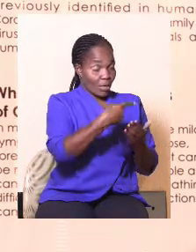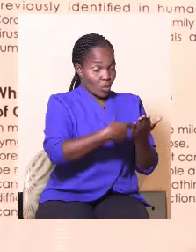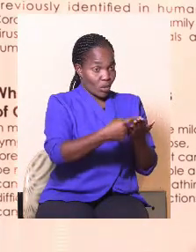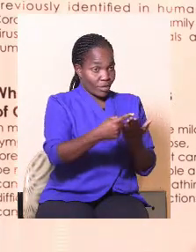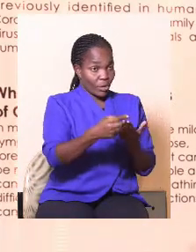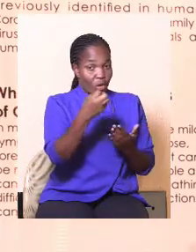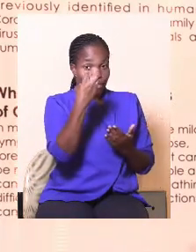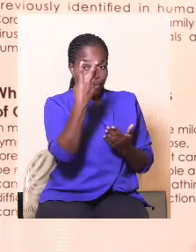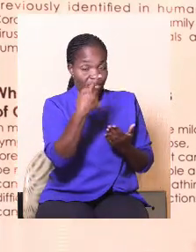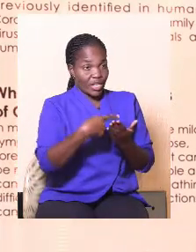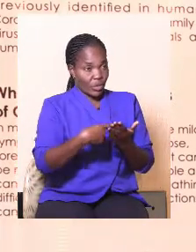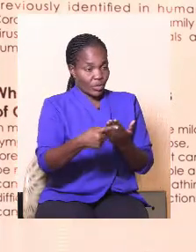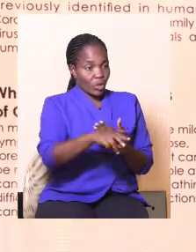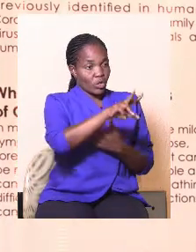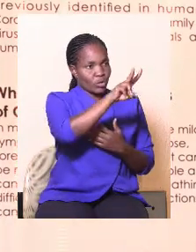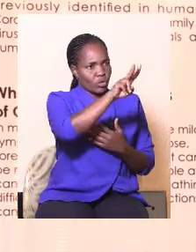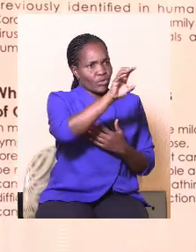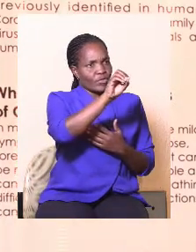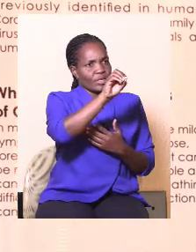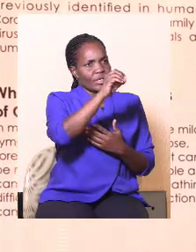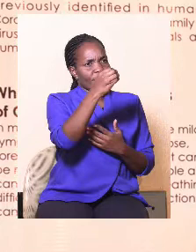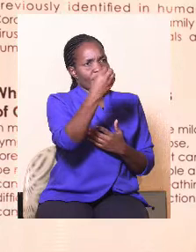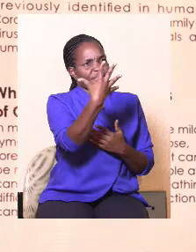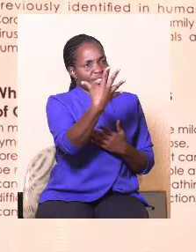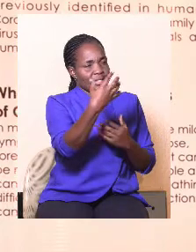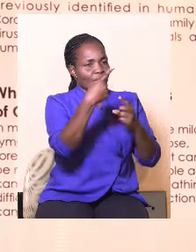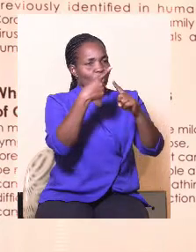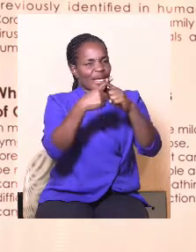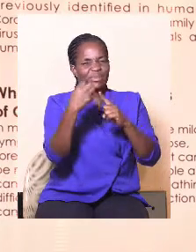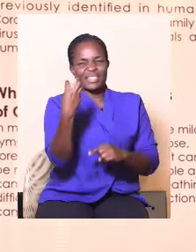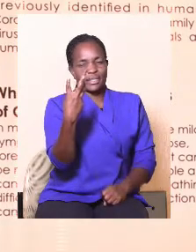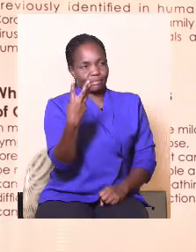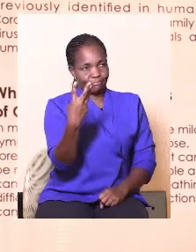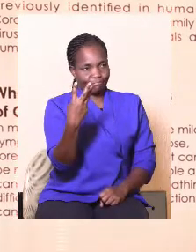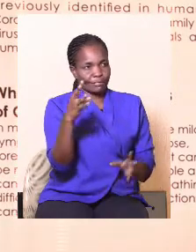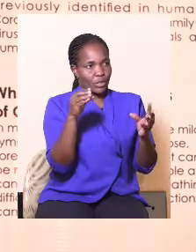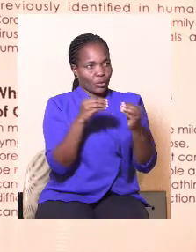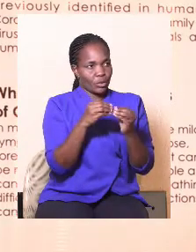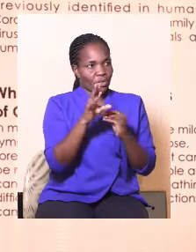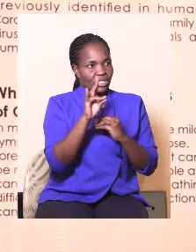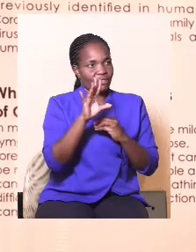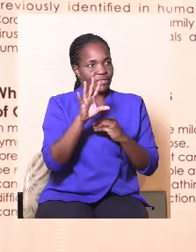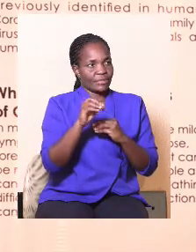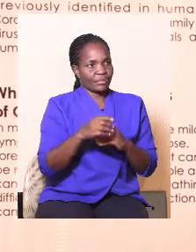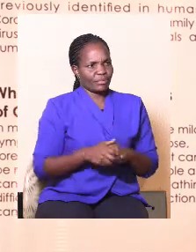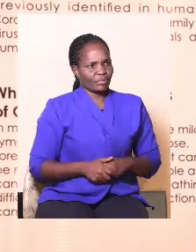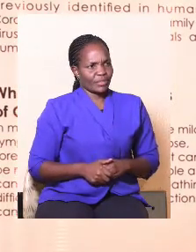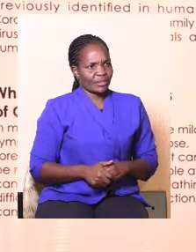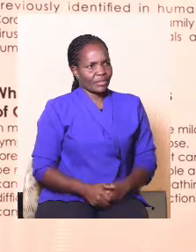today on 700. 700, how did we arrive at that figure?